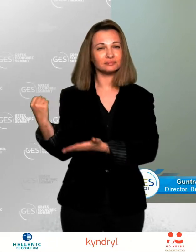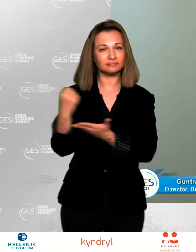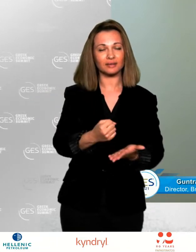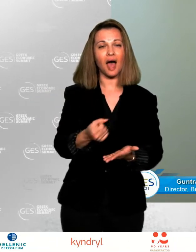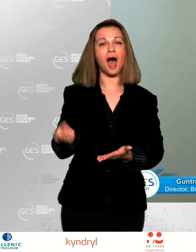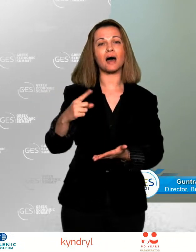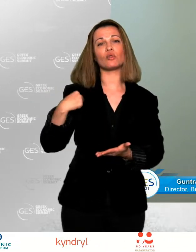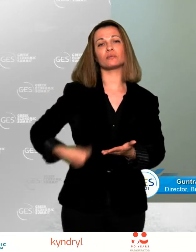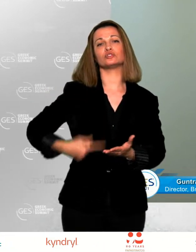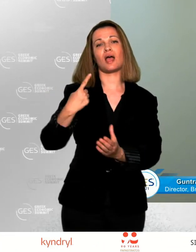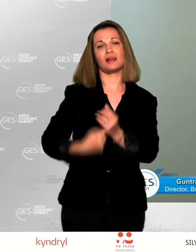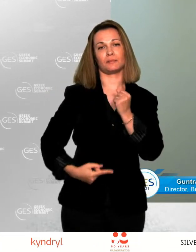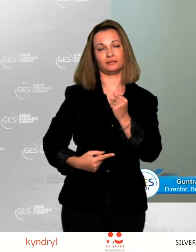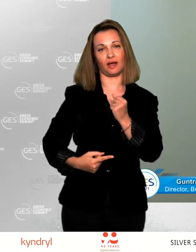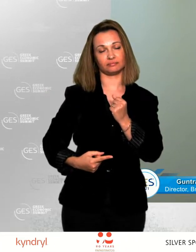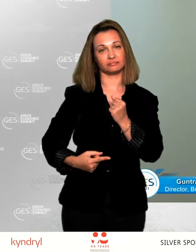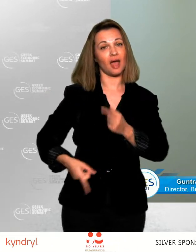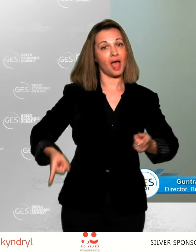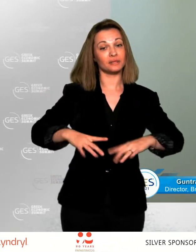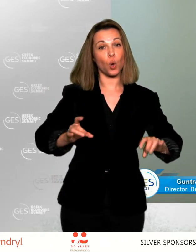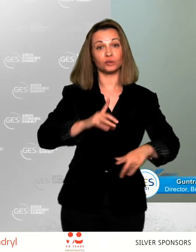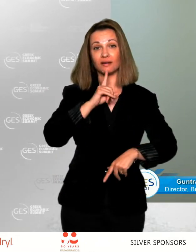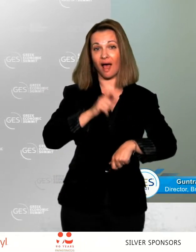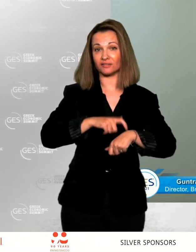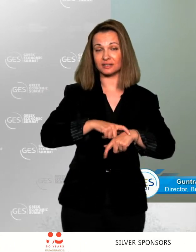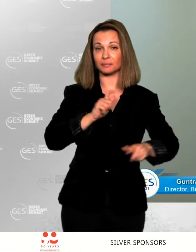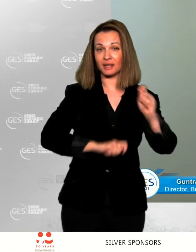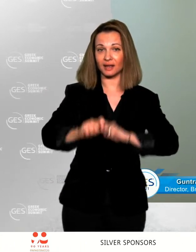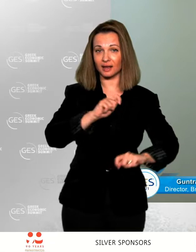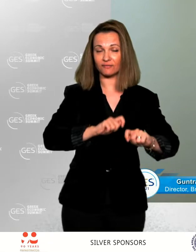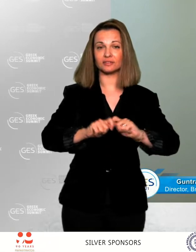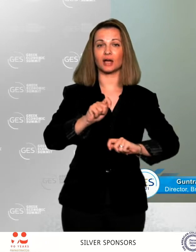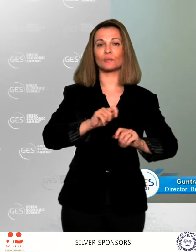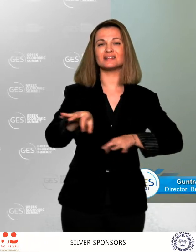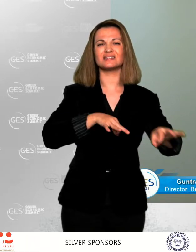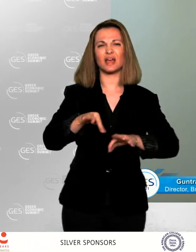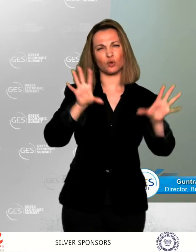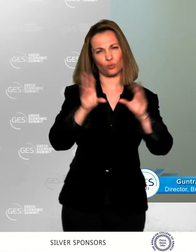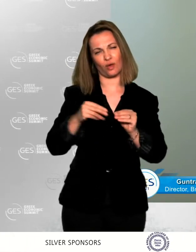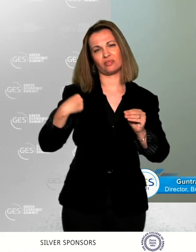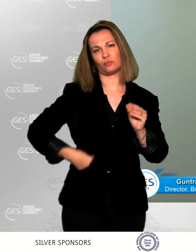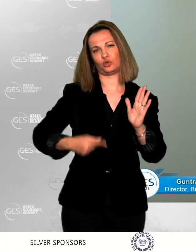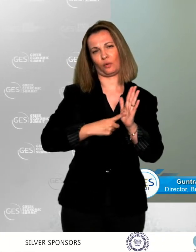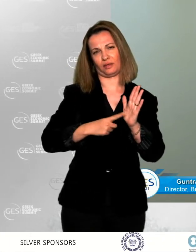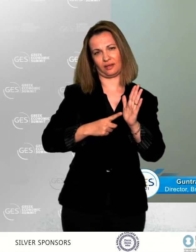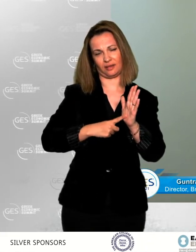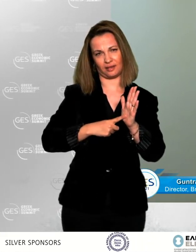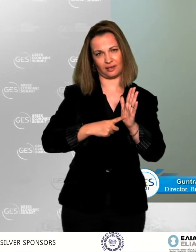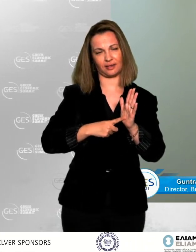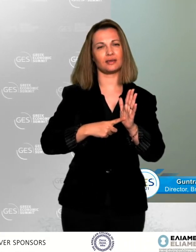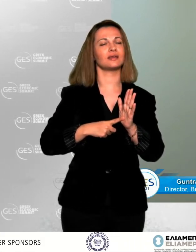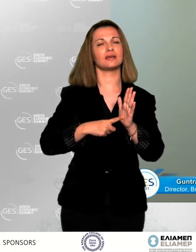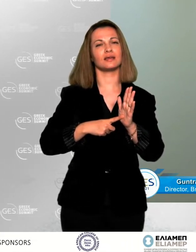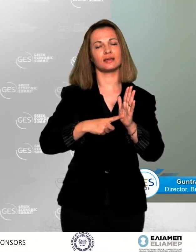fiscal consolidation efforts according to the European fiscal rules. That would allow this funding to